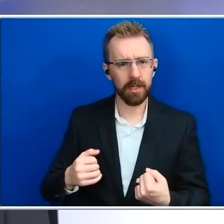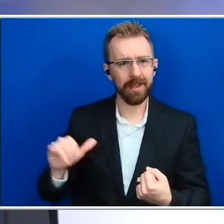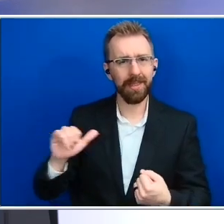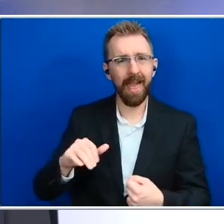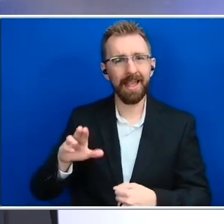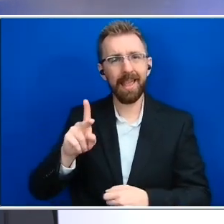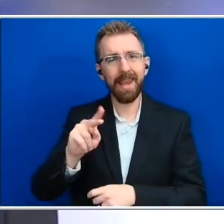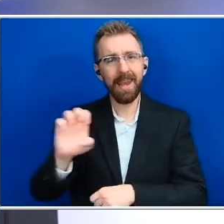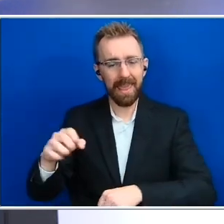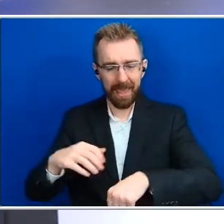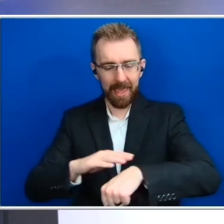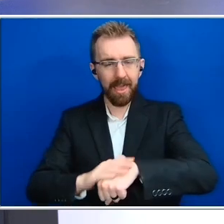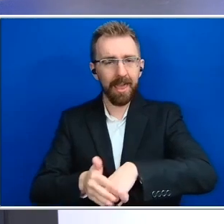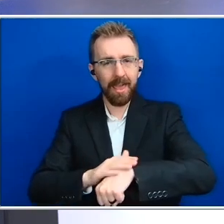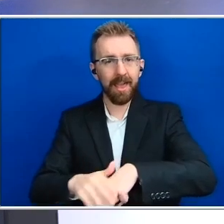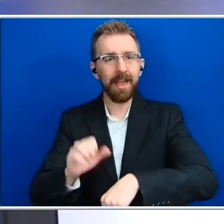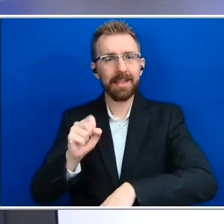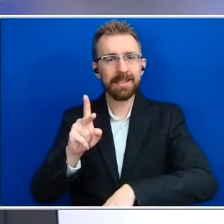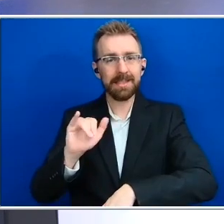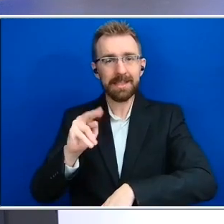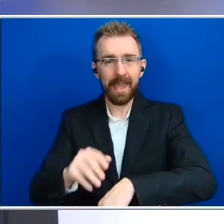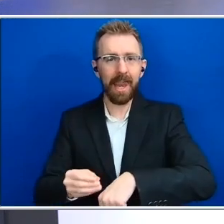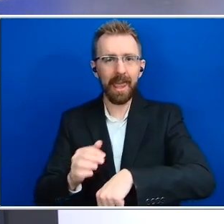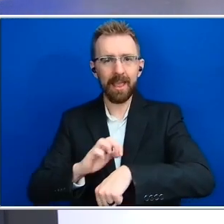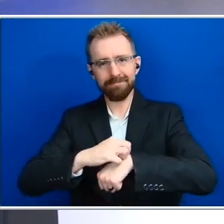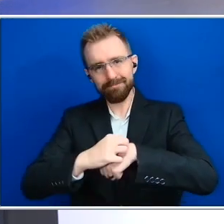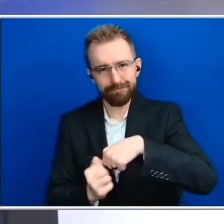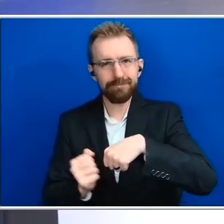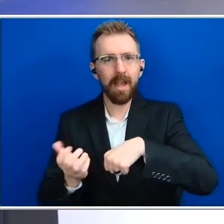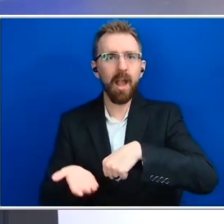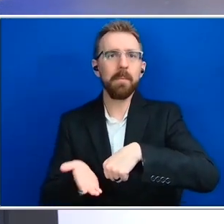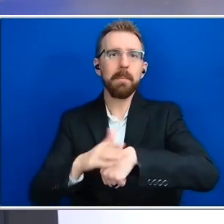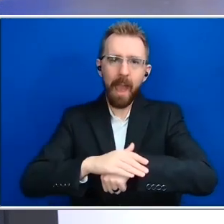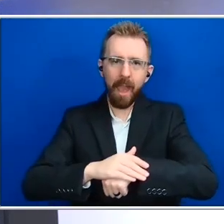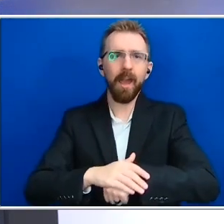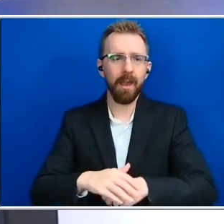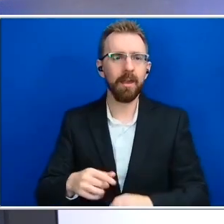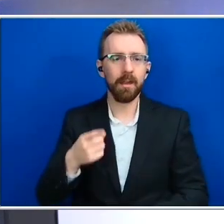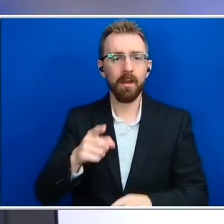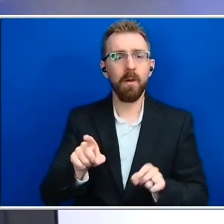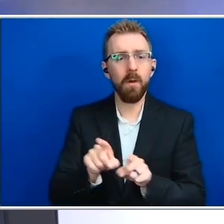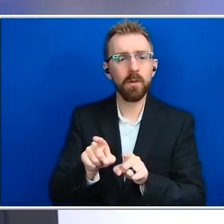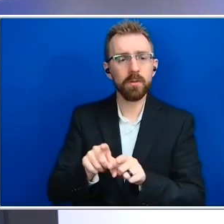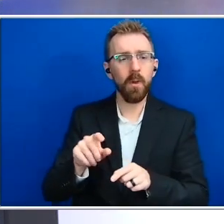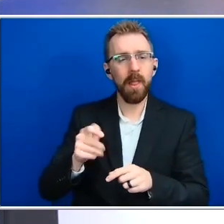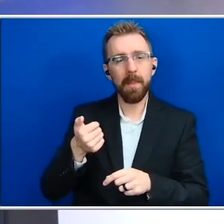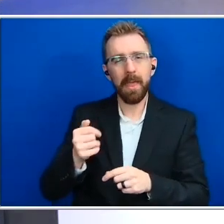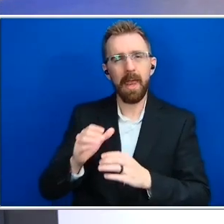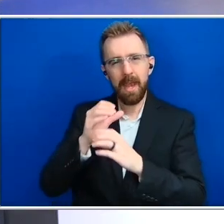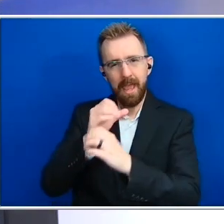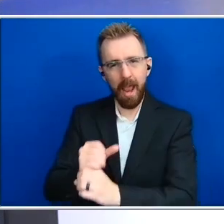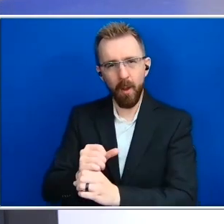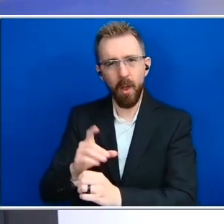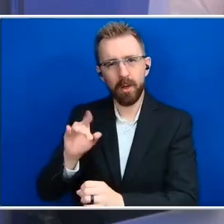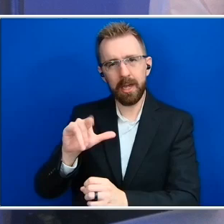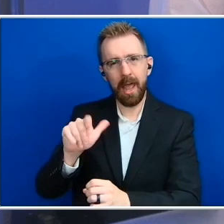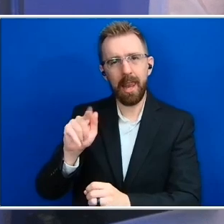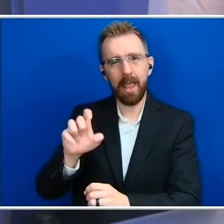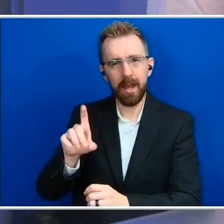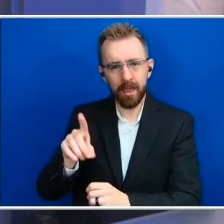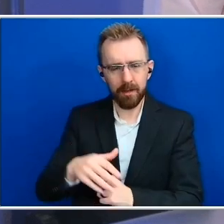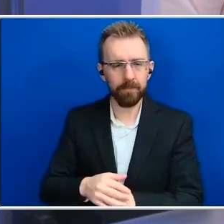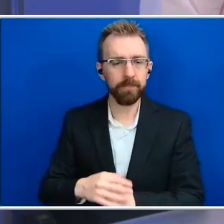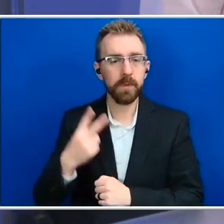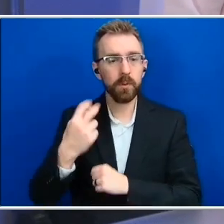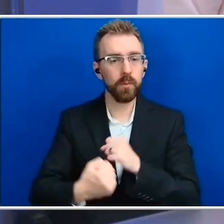gradually it grows back. Except this area that was ulcer and a little bit narrowing that I dilated. At 2 years, the whole